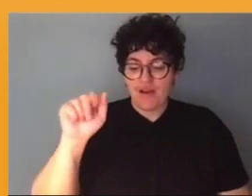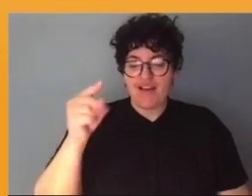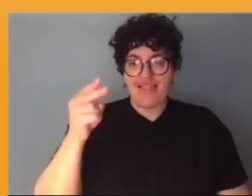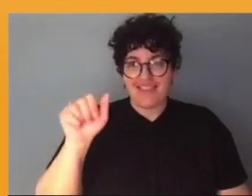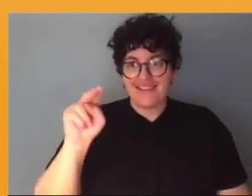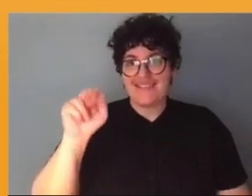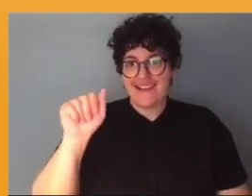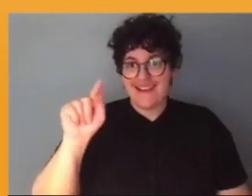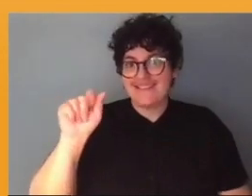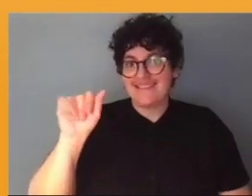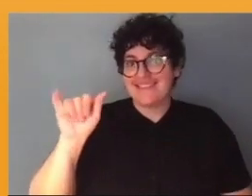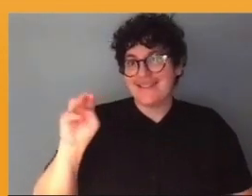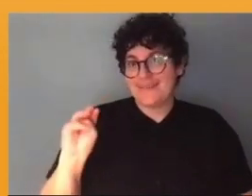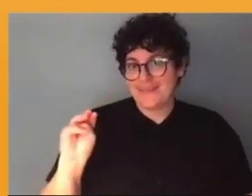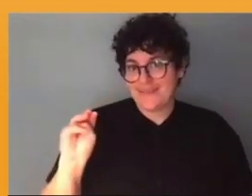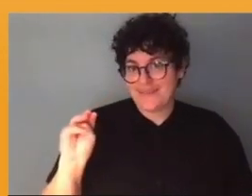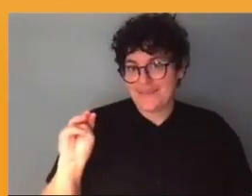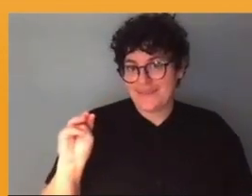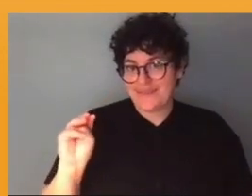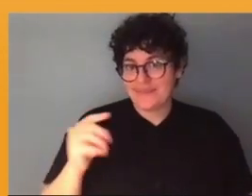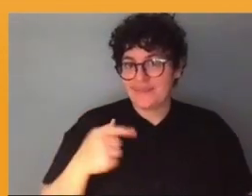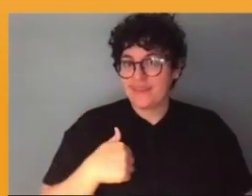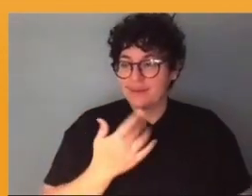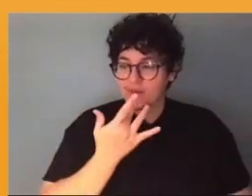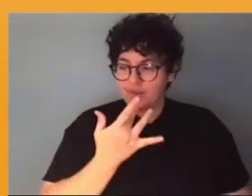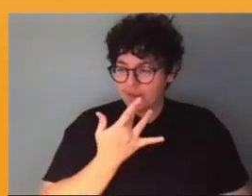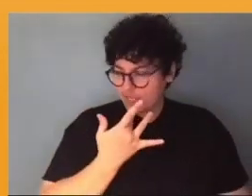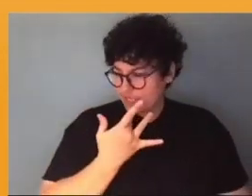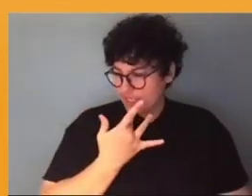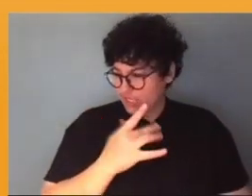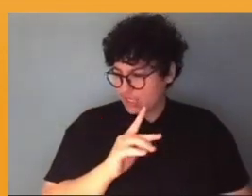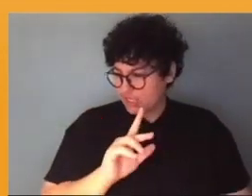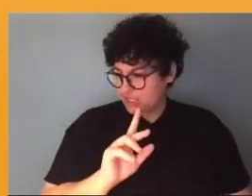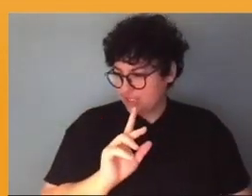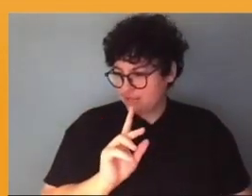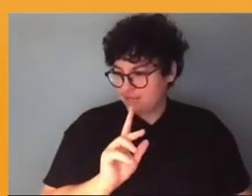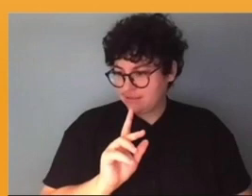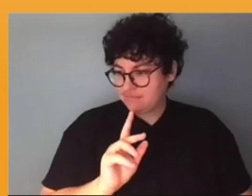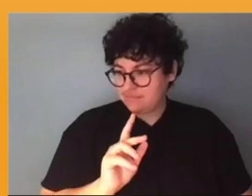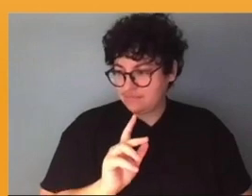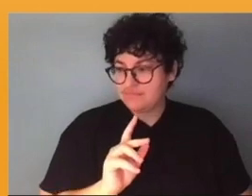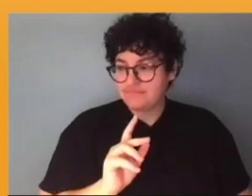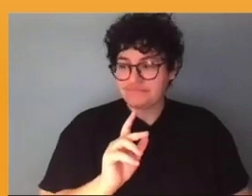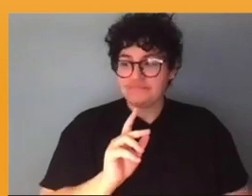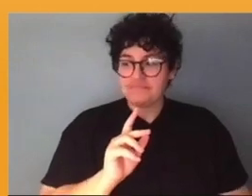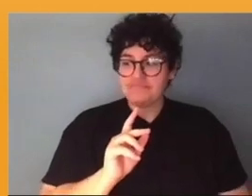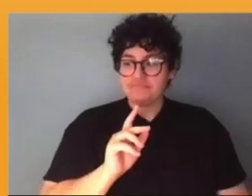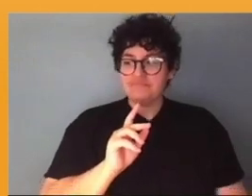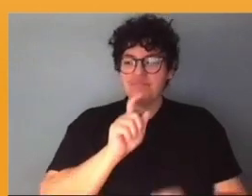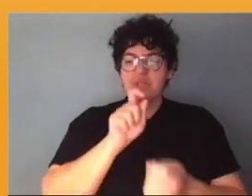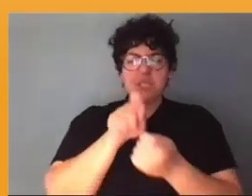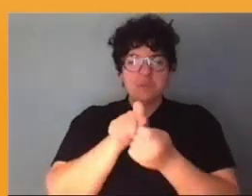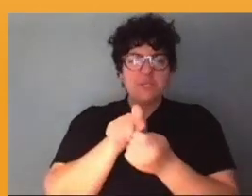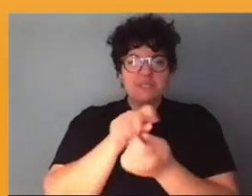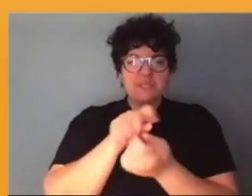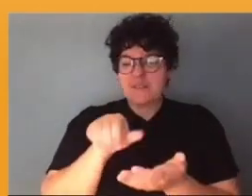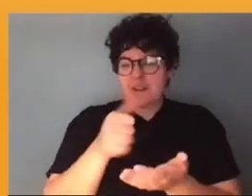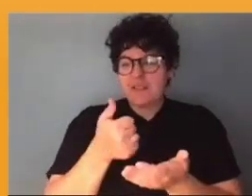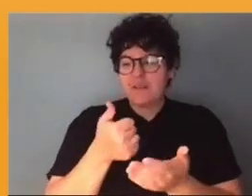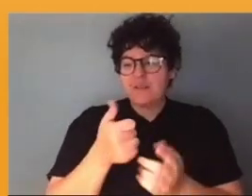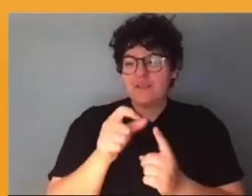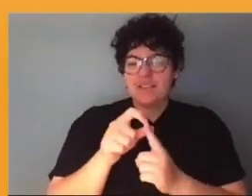like Tandavam dances because they're so precise and very